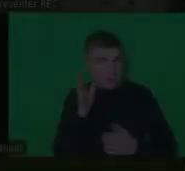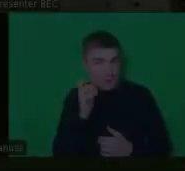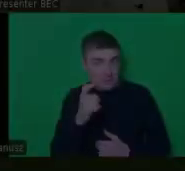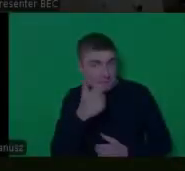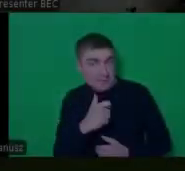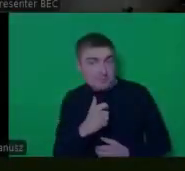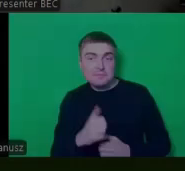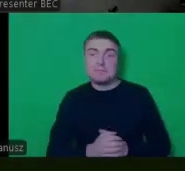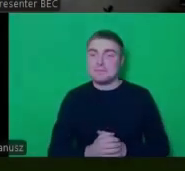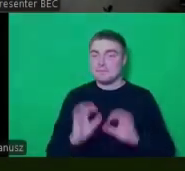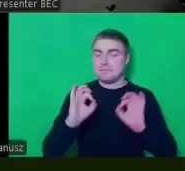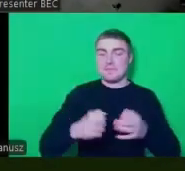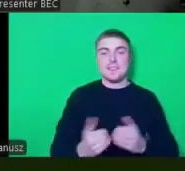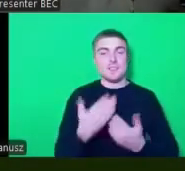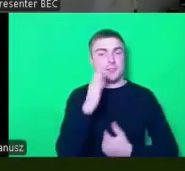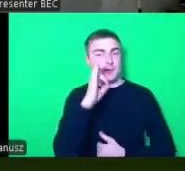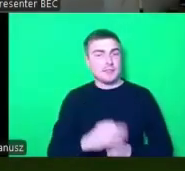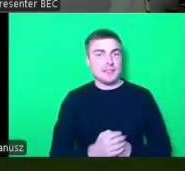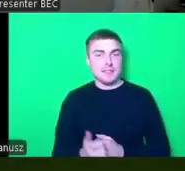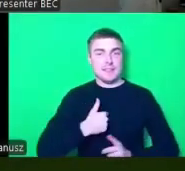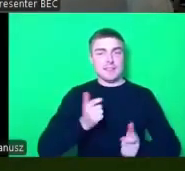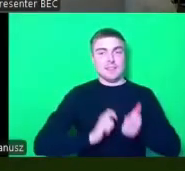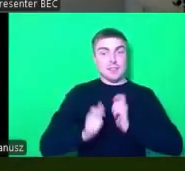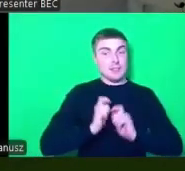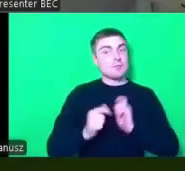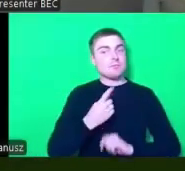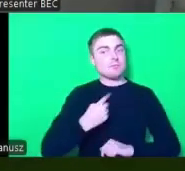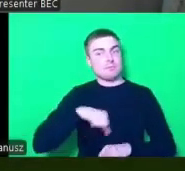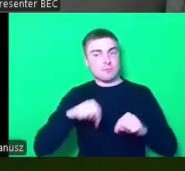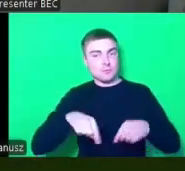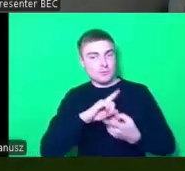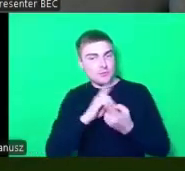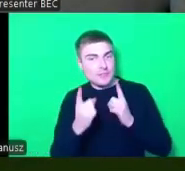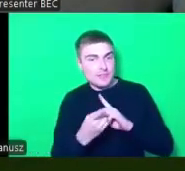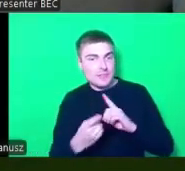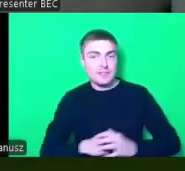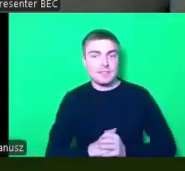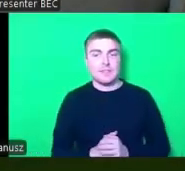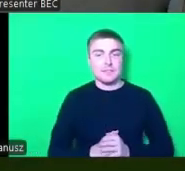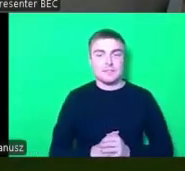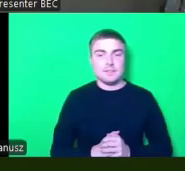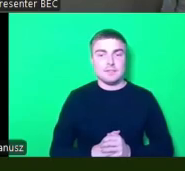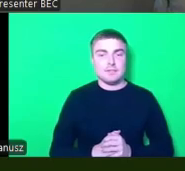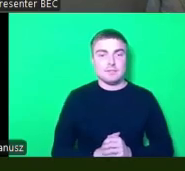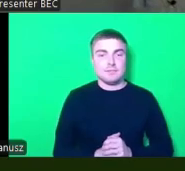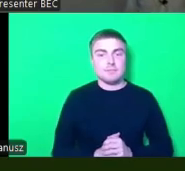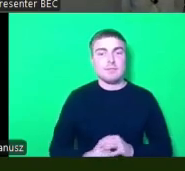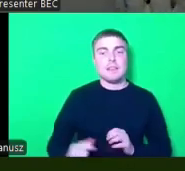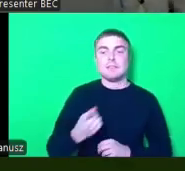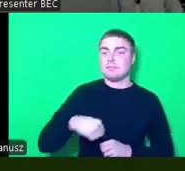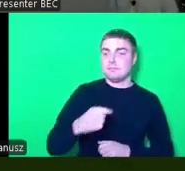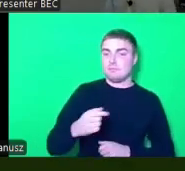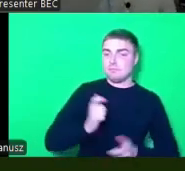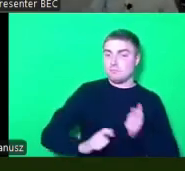Good evening, and very happy that you stayed until the end. I will talk to you about the relationship between tree diversity and human